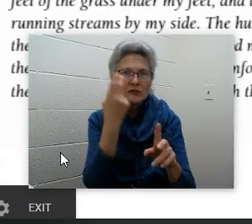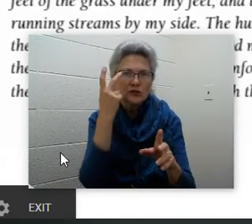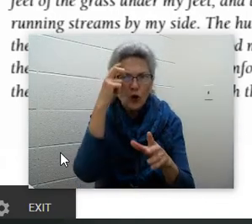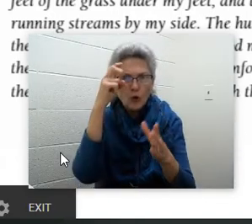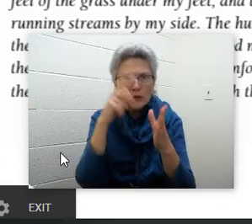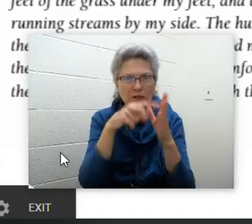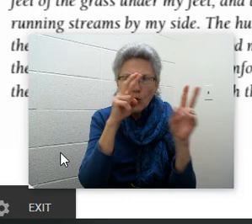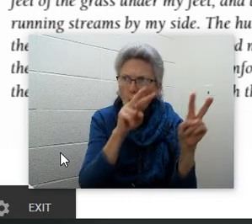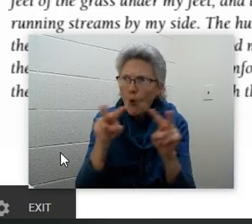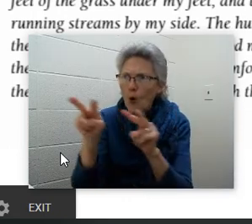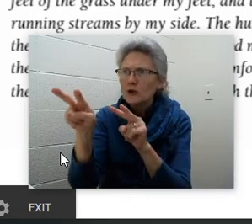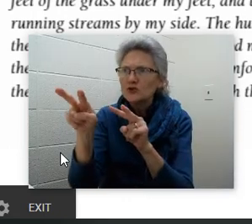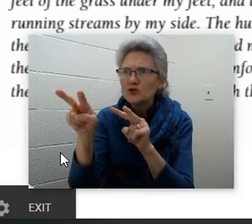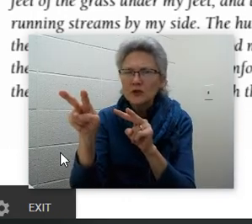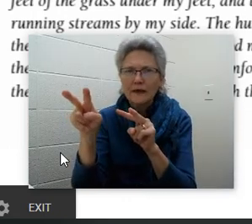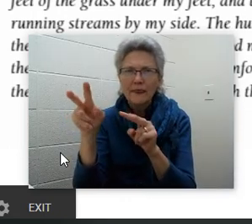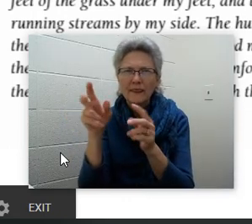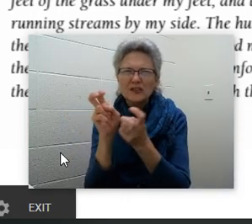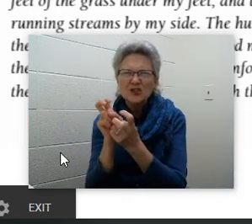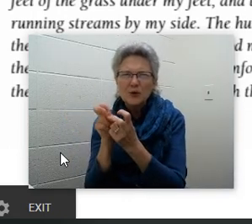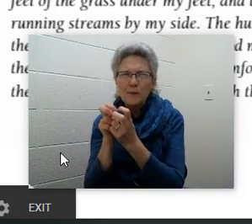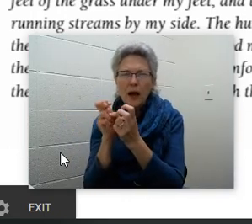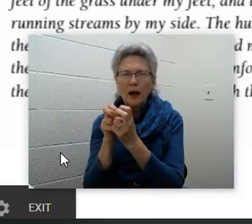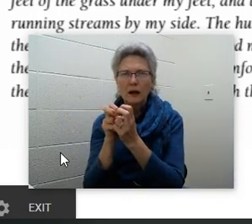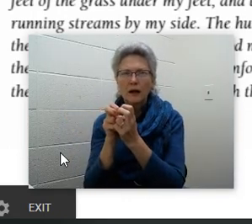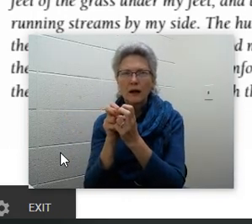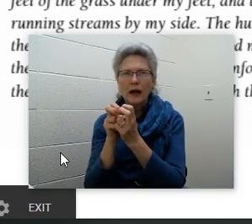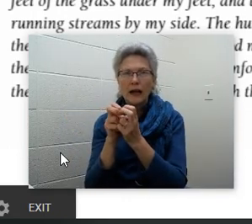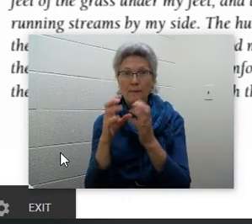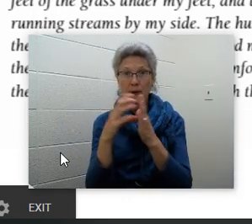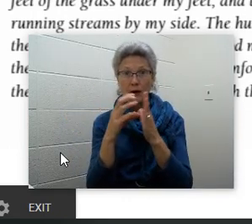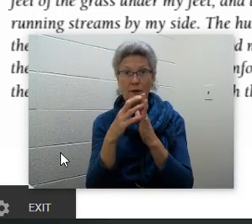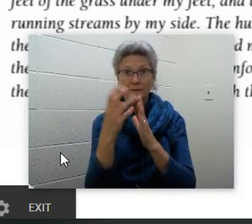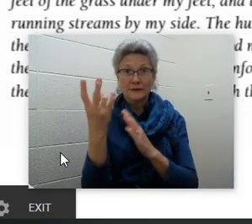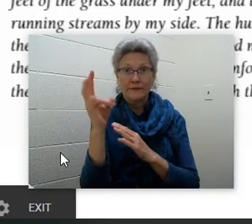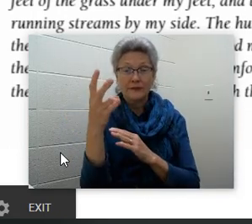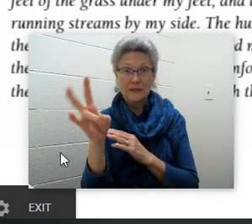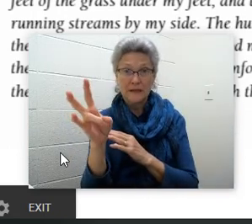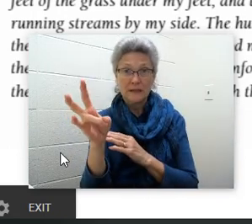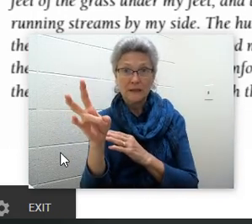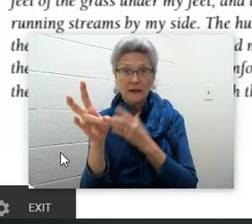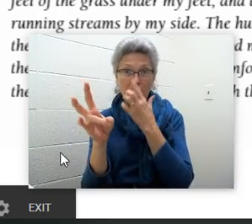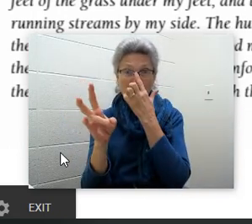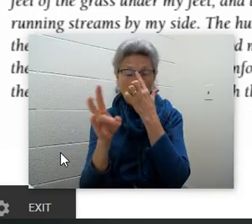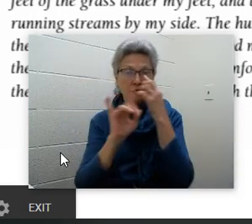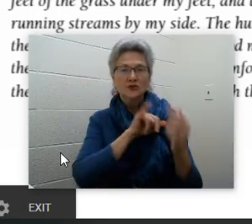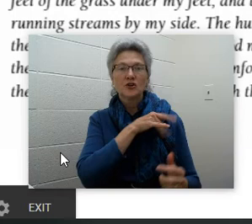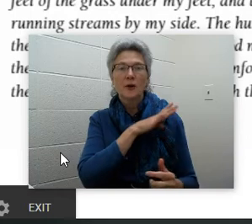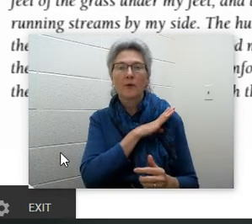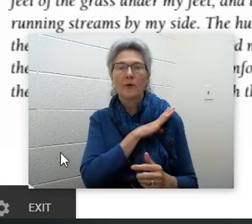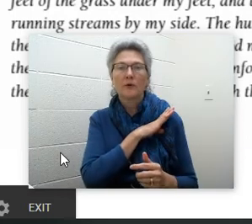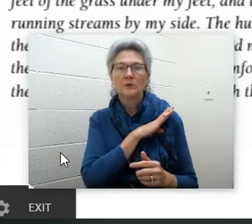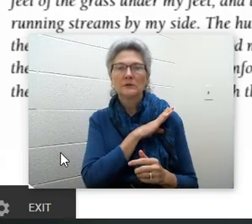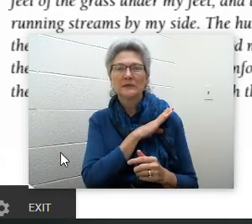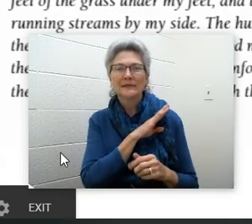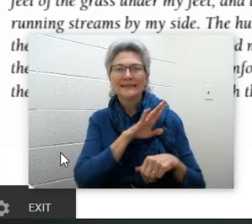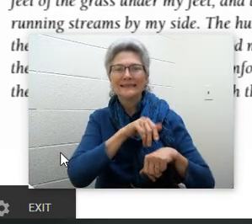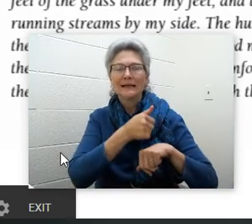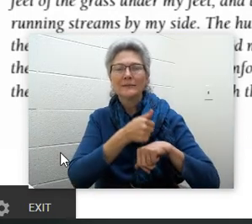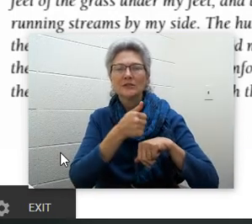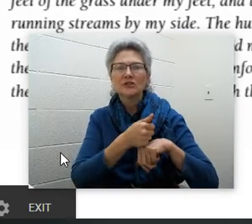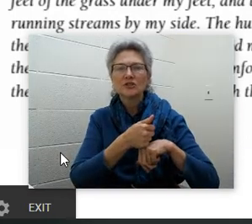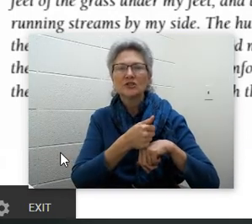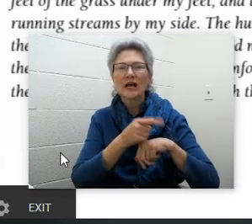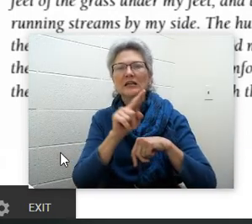noticing or has noticed this chipmunk. And in paragraph 17, Burroughs really sets a mood or a